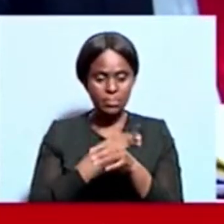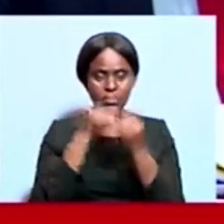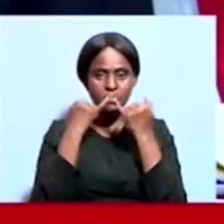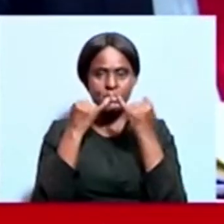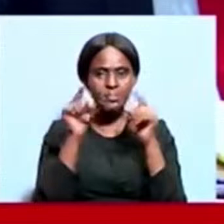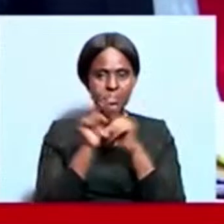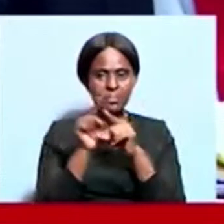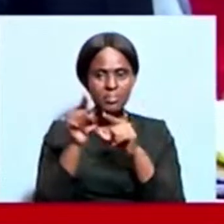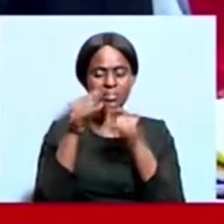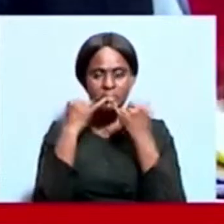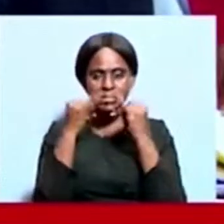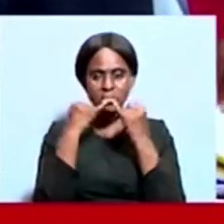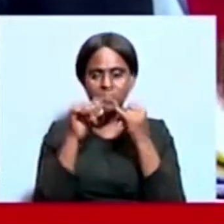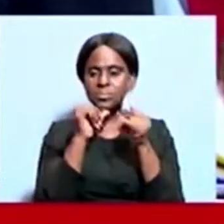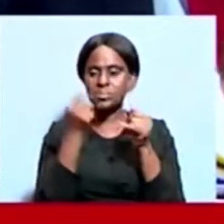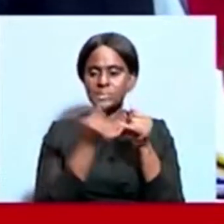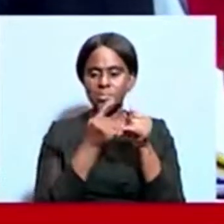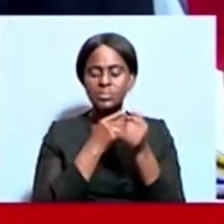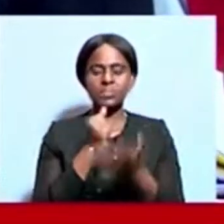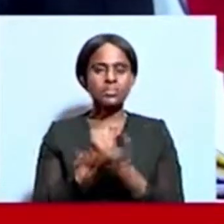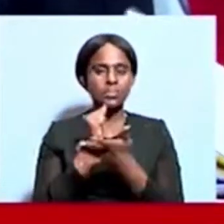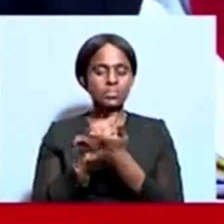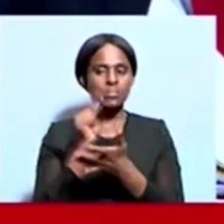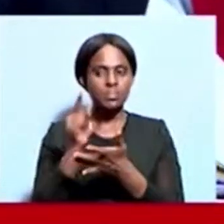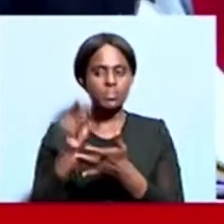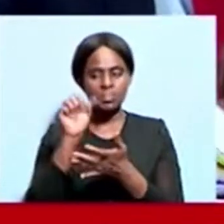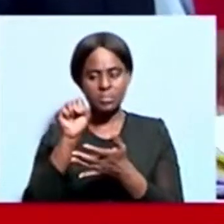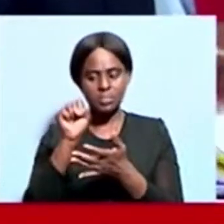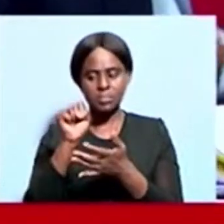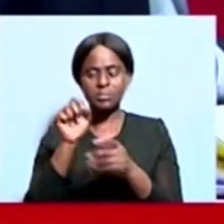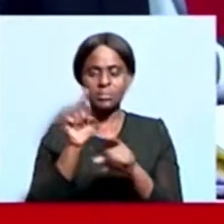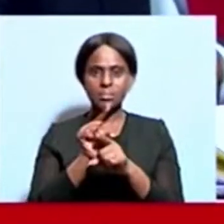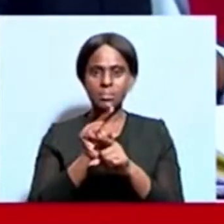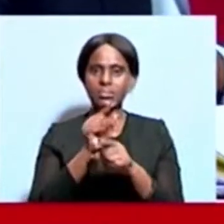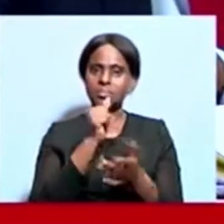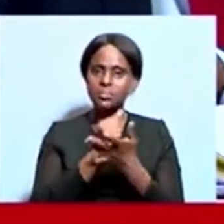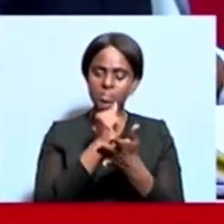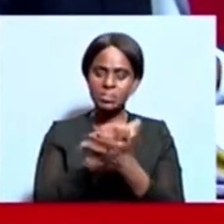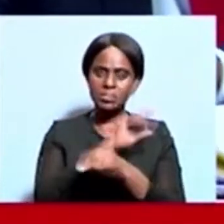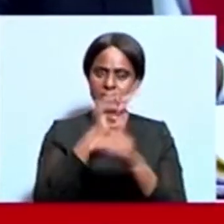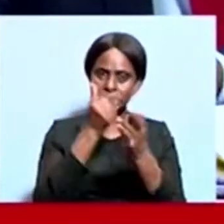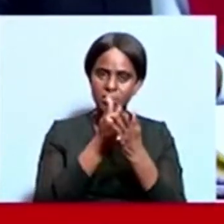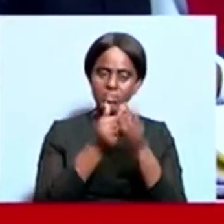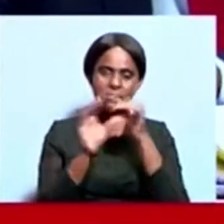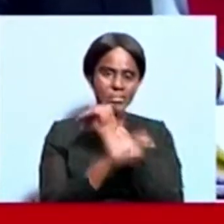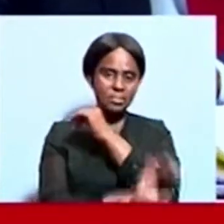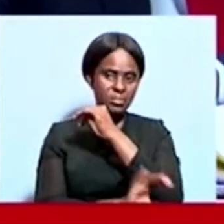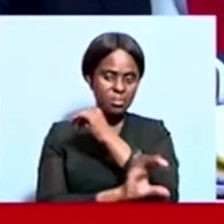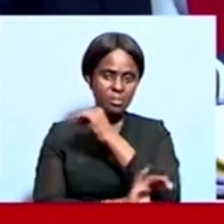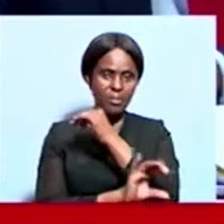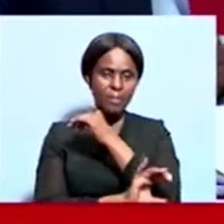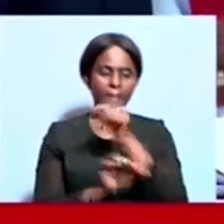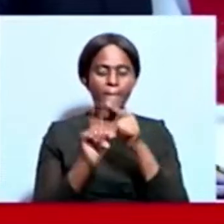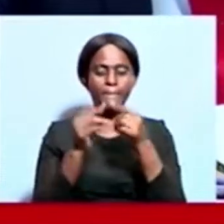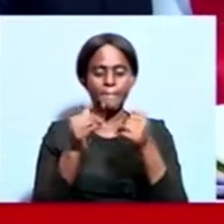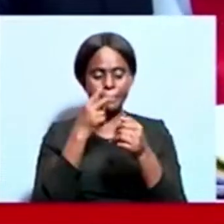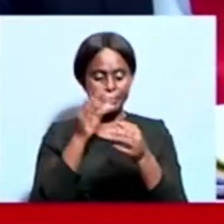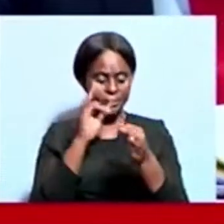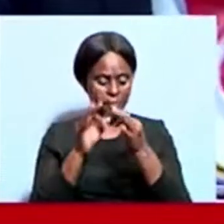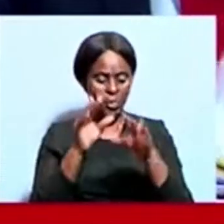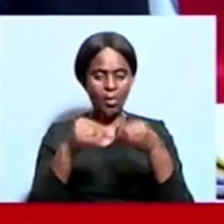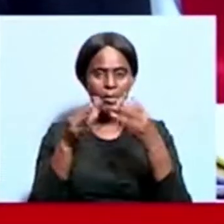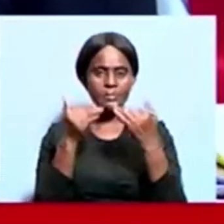information, because that information will not only help Sinazongwe, it will help the entire country. That you see, if you